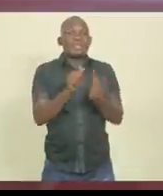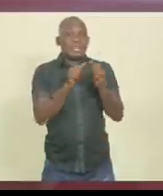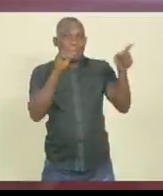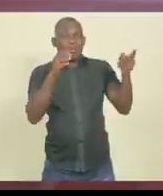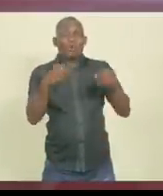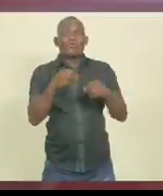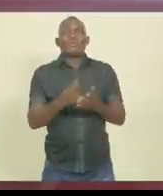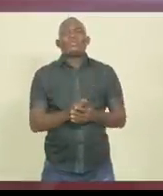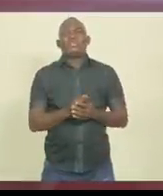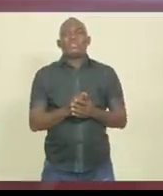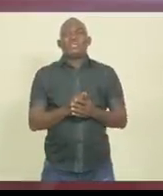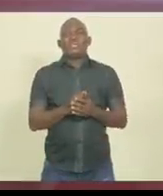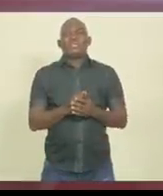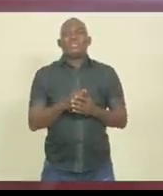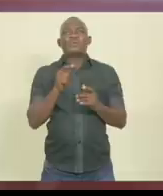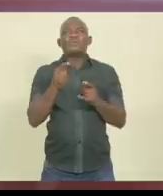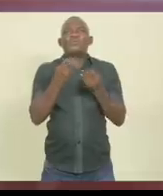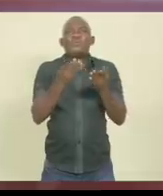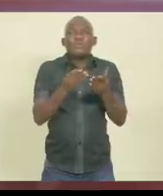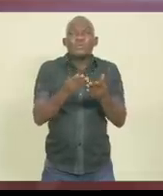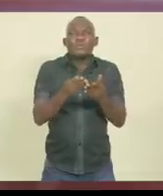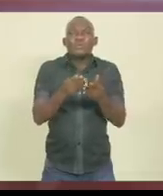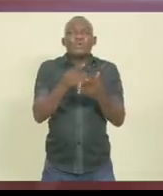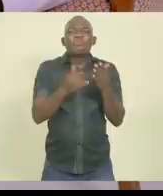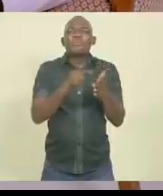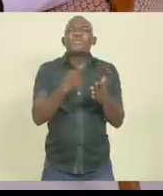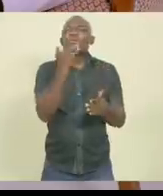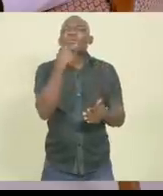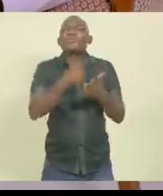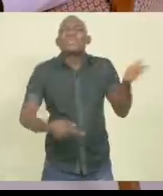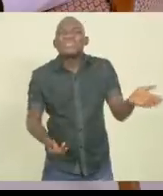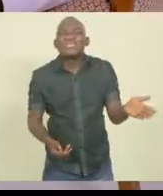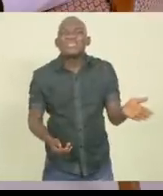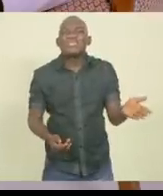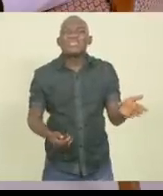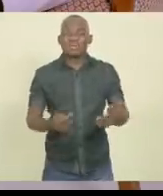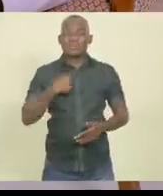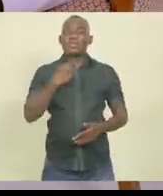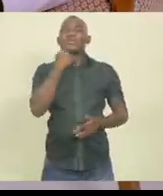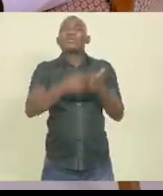and established my territory. Tell me, what did I do wrong?